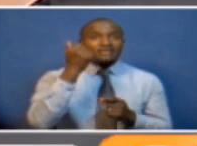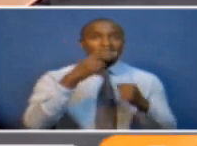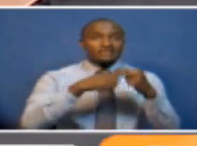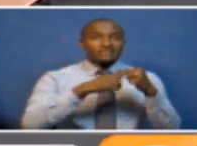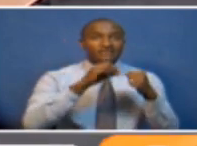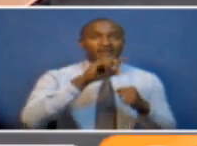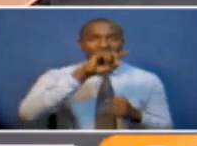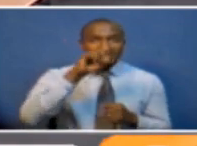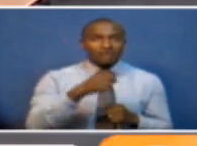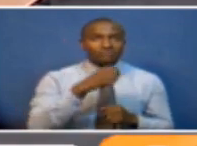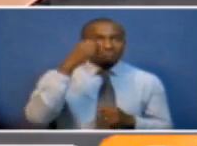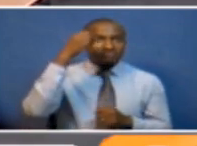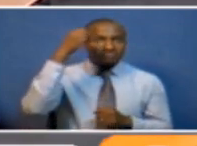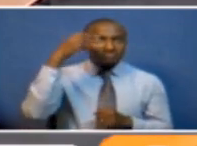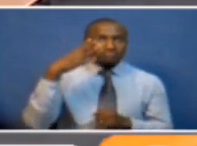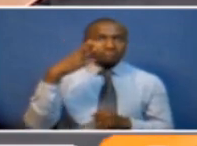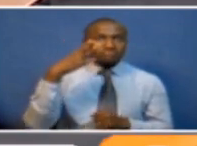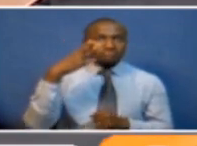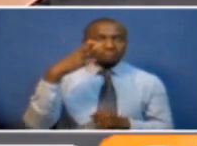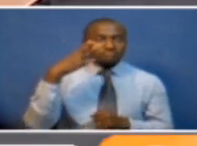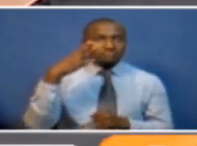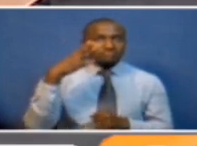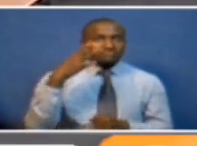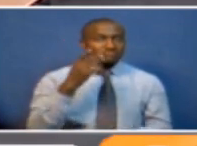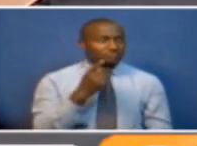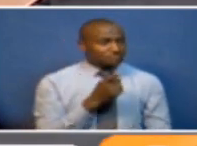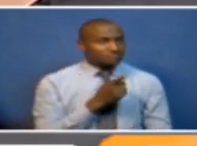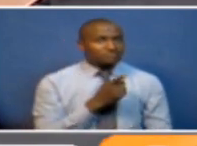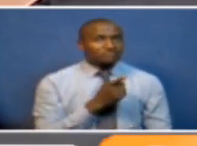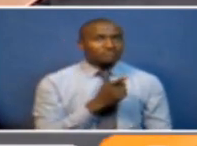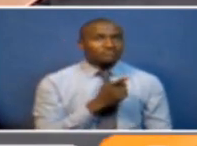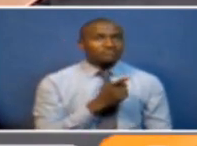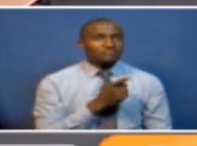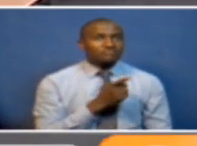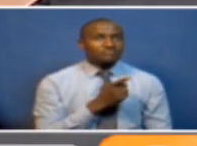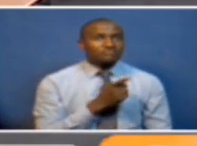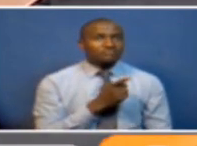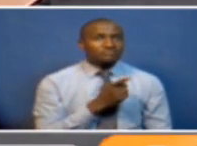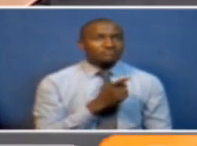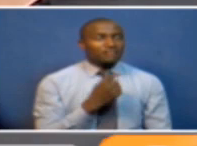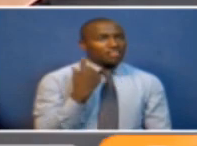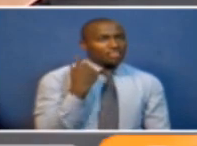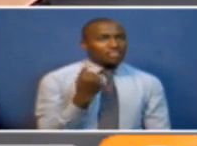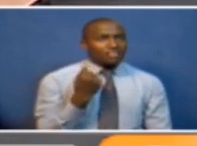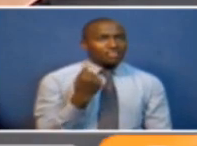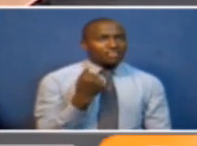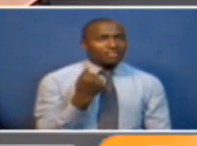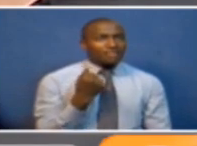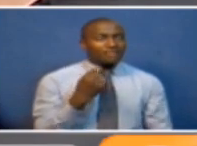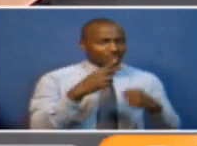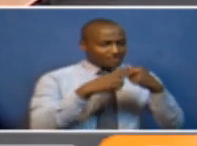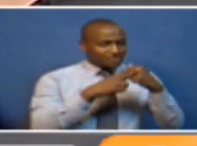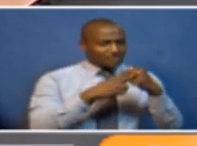70,000 shillings. Monica, do we have that bill up? Do we have it? My bill, my latest bill, engineer,